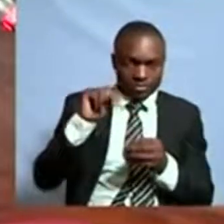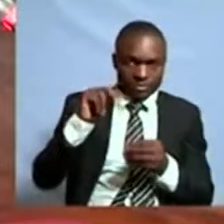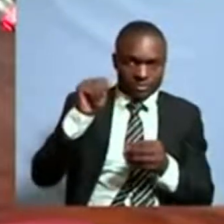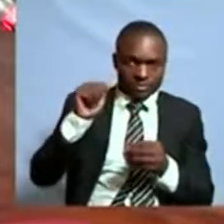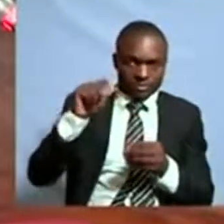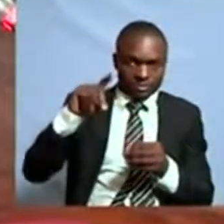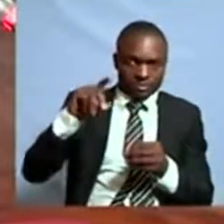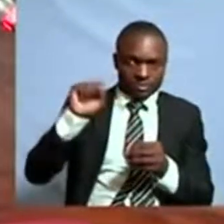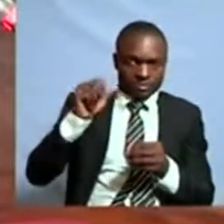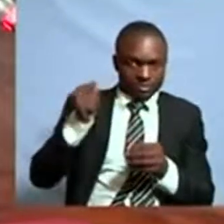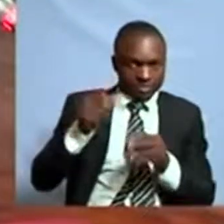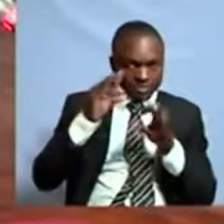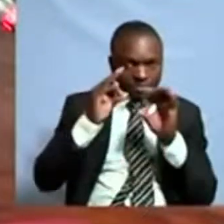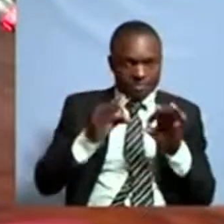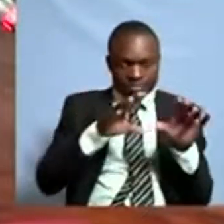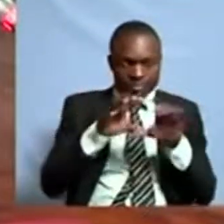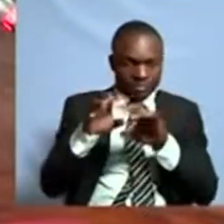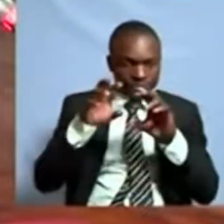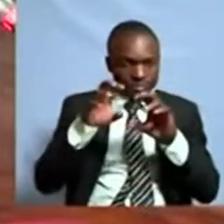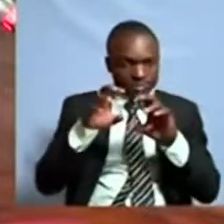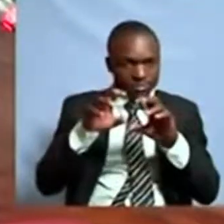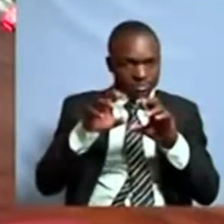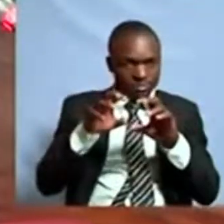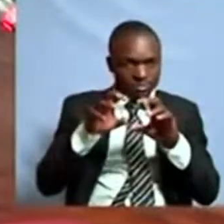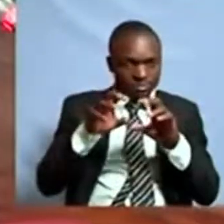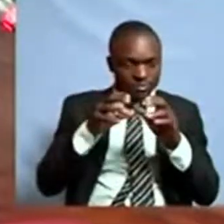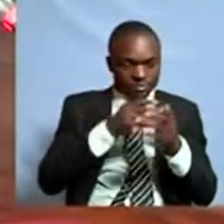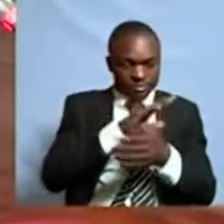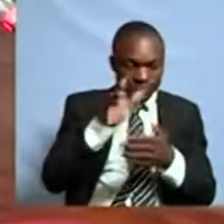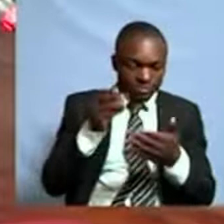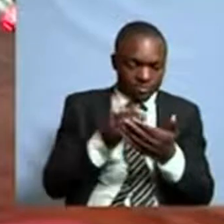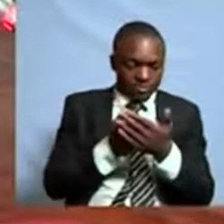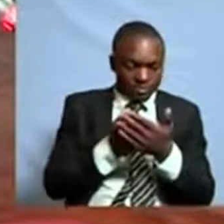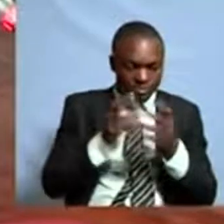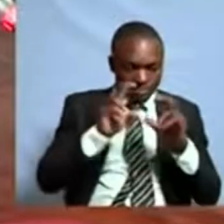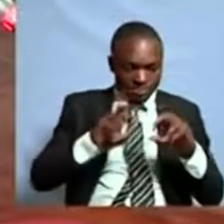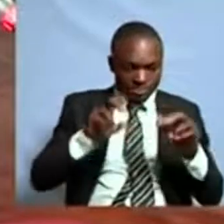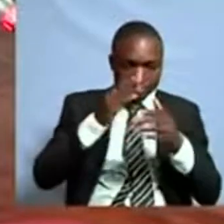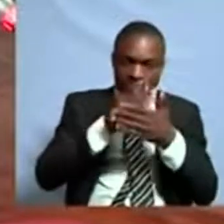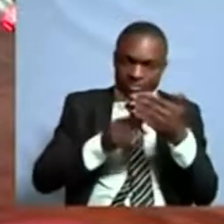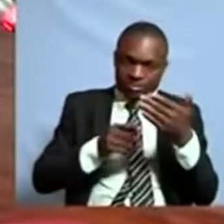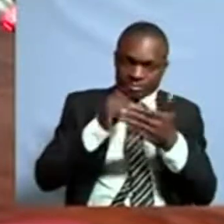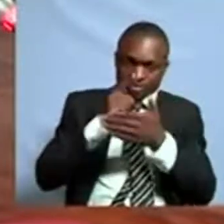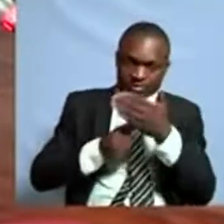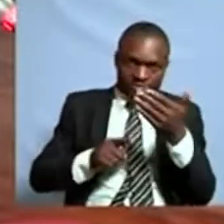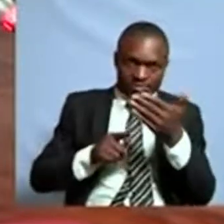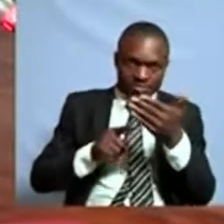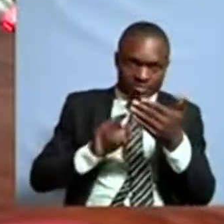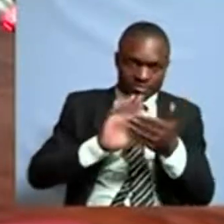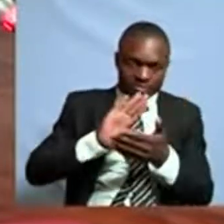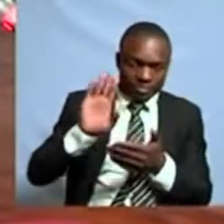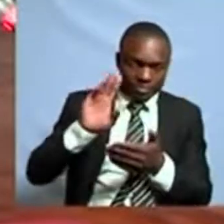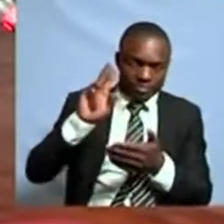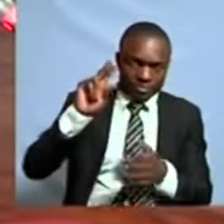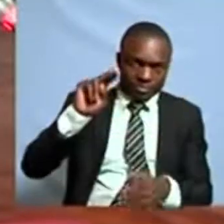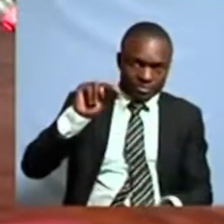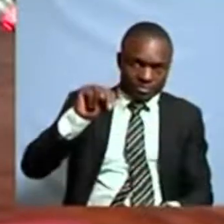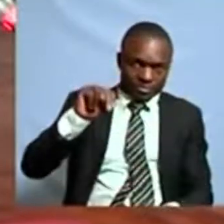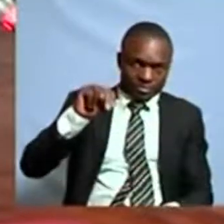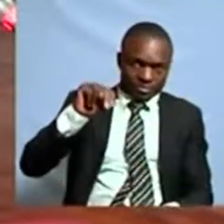And when they do their investment appraisals, what is their NPV